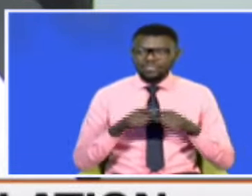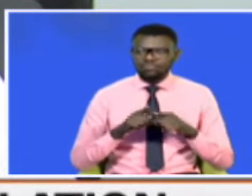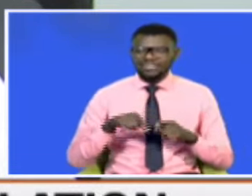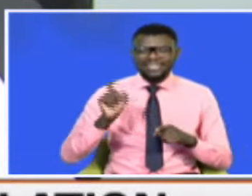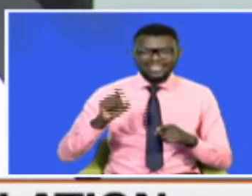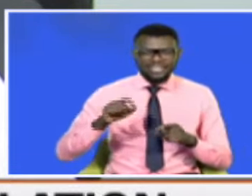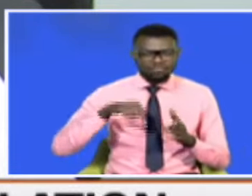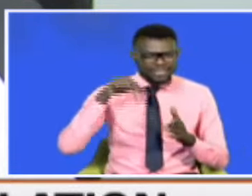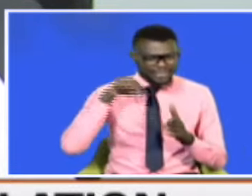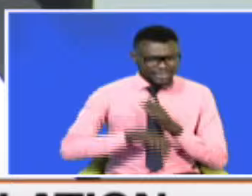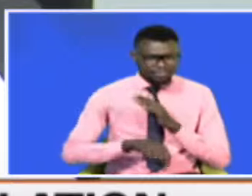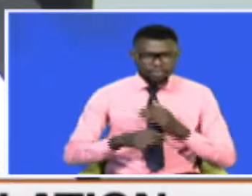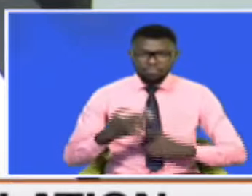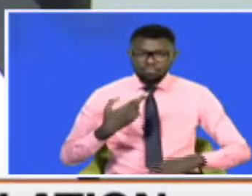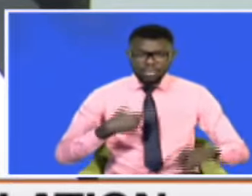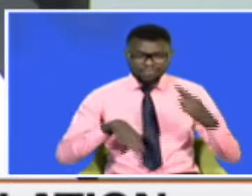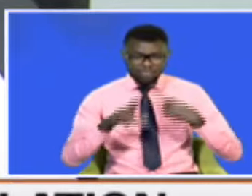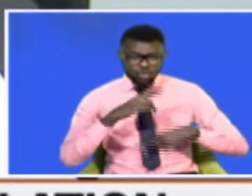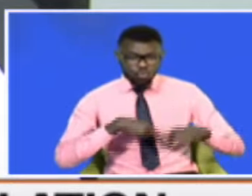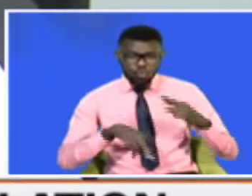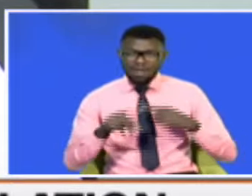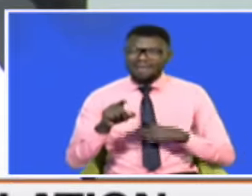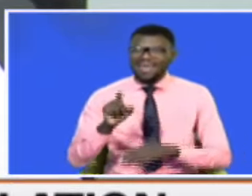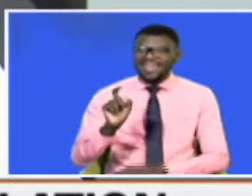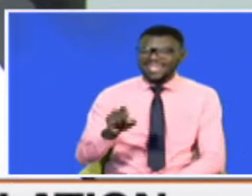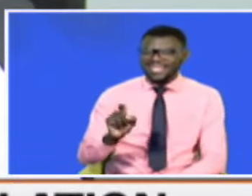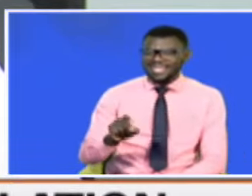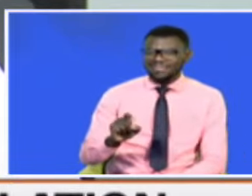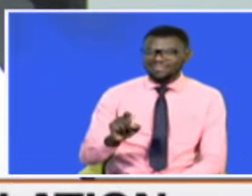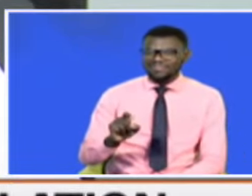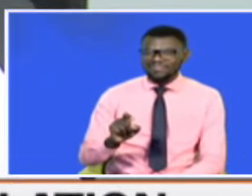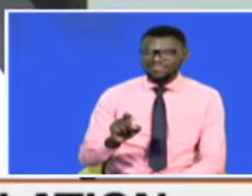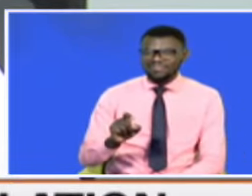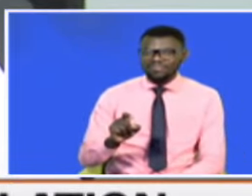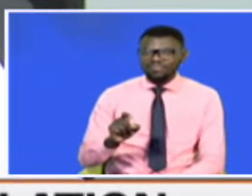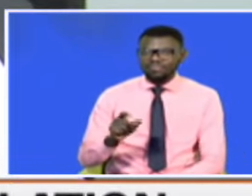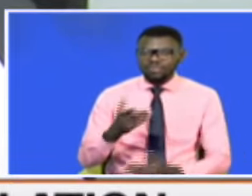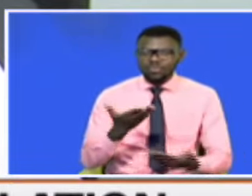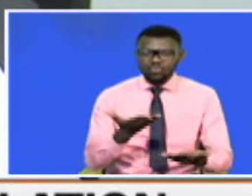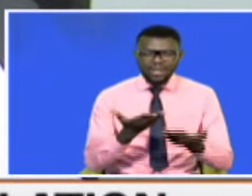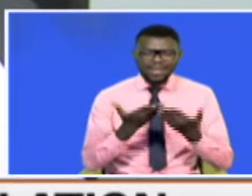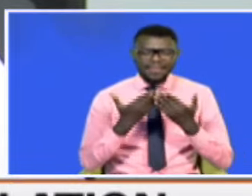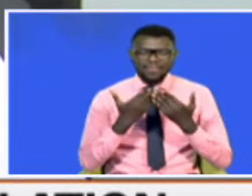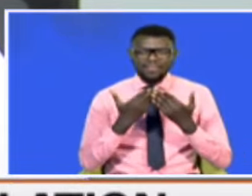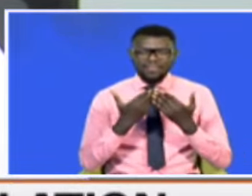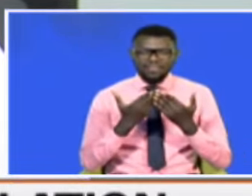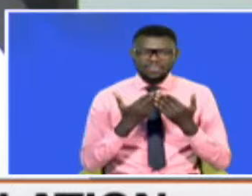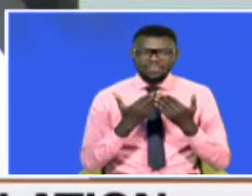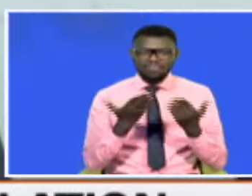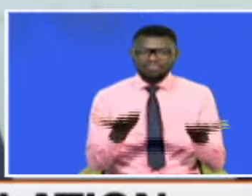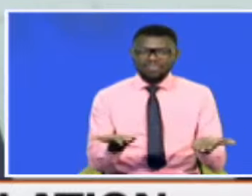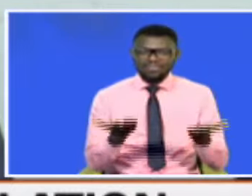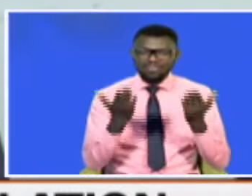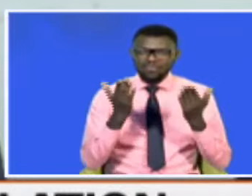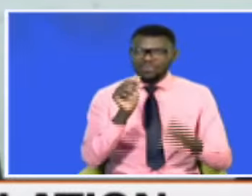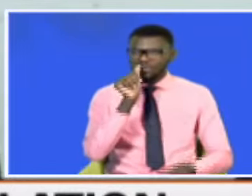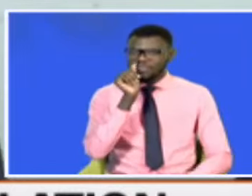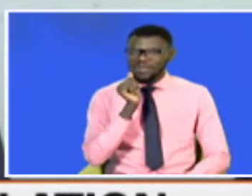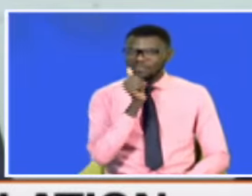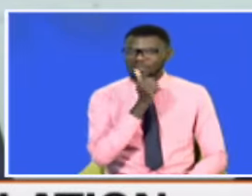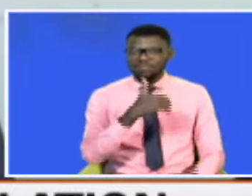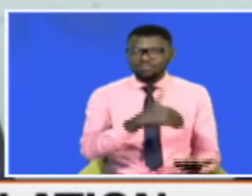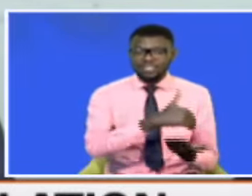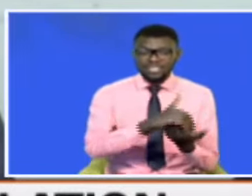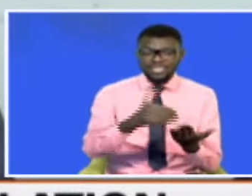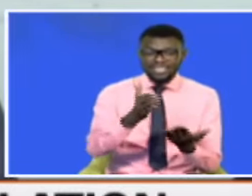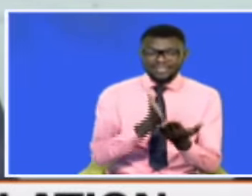this exercise is certainly something that we need to be able to revamp our private sector. We currently know